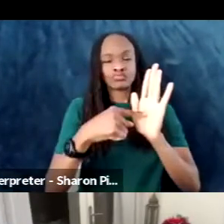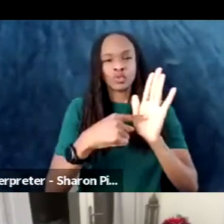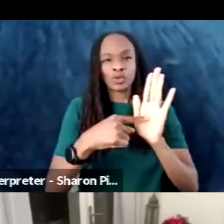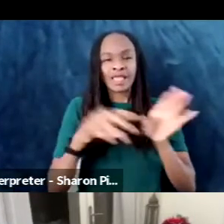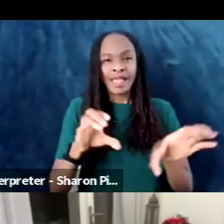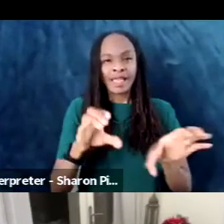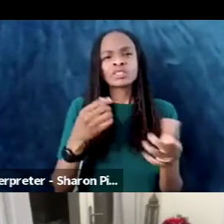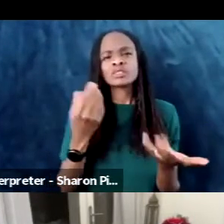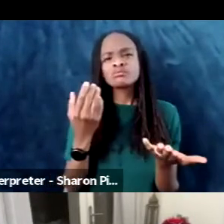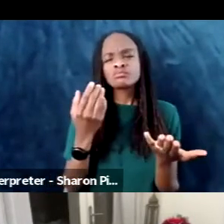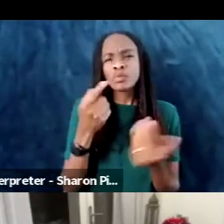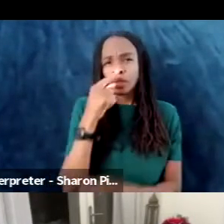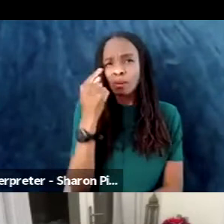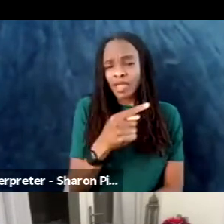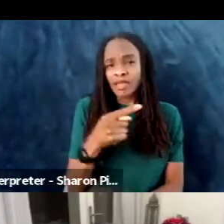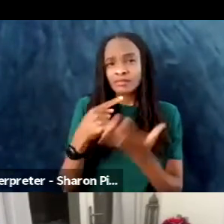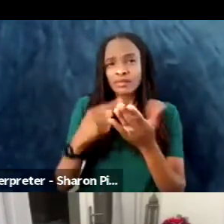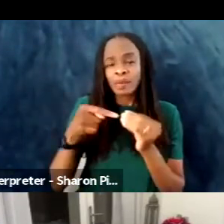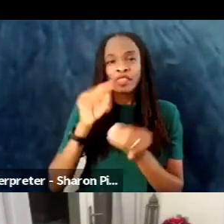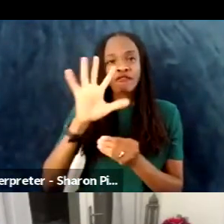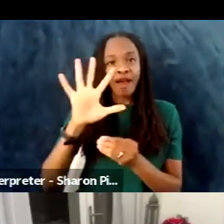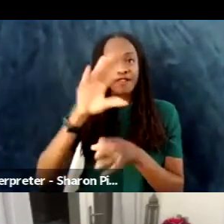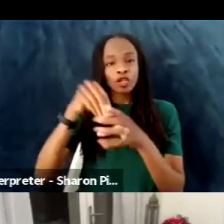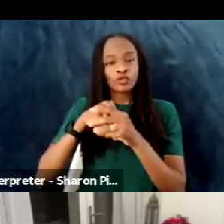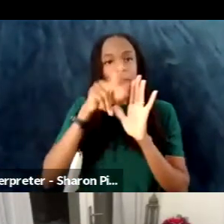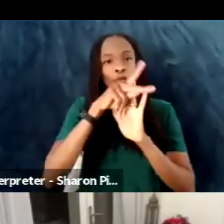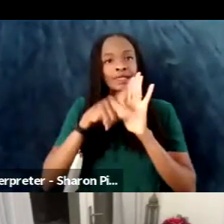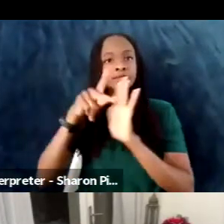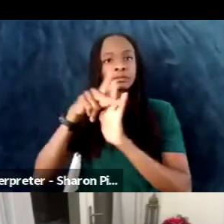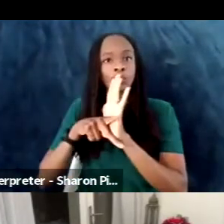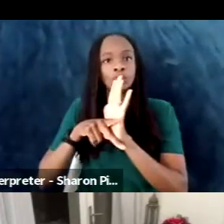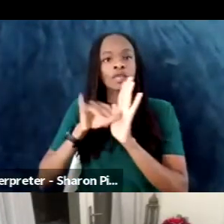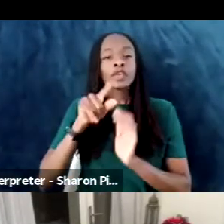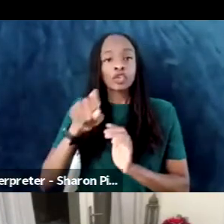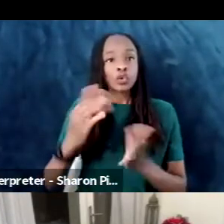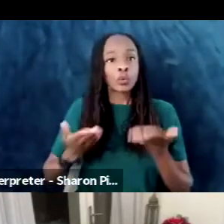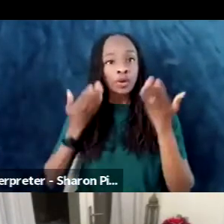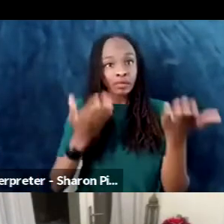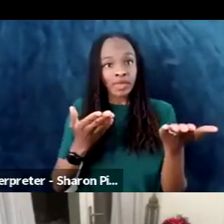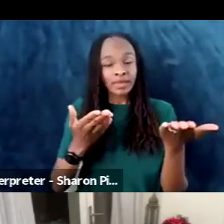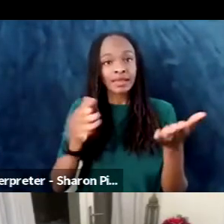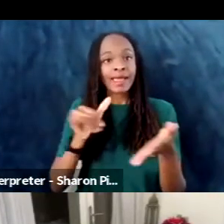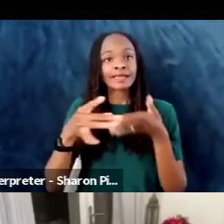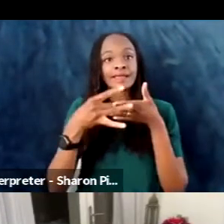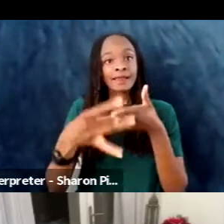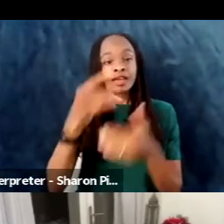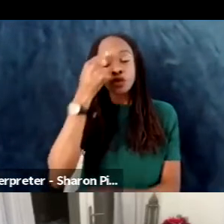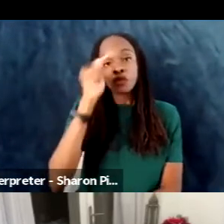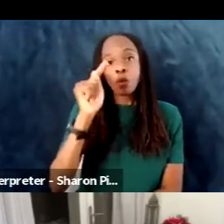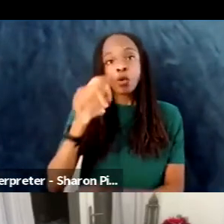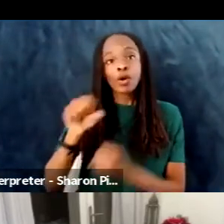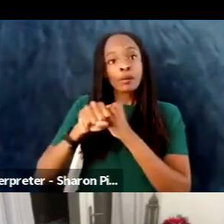little bit about the 5 inclusive principles that you have recommended as a guide for,